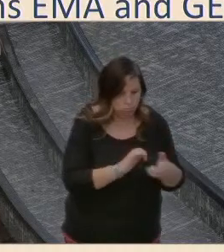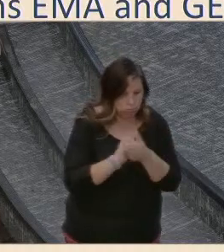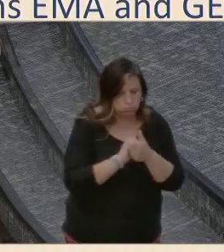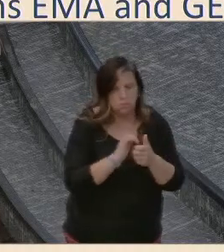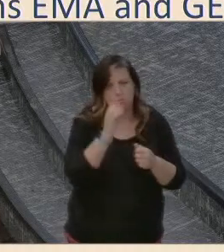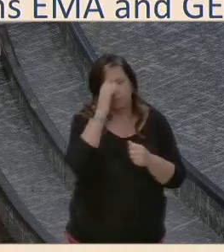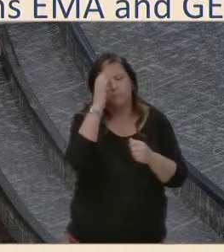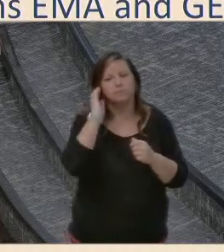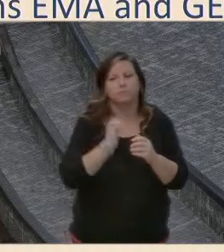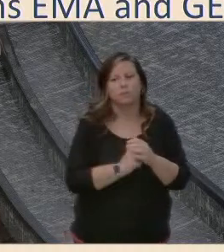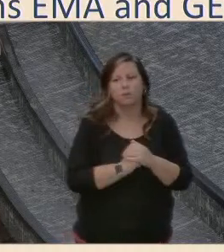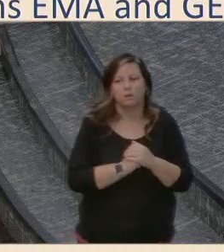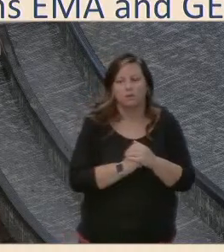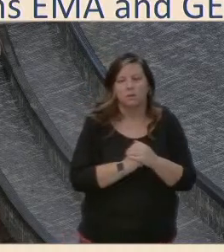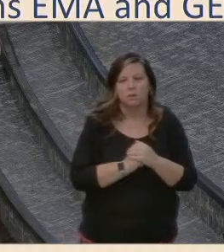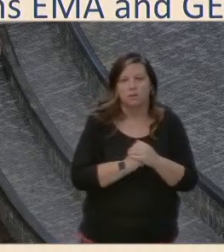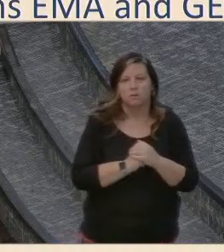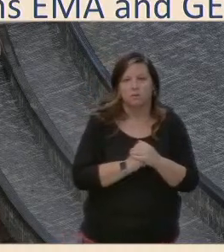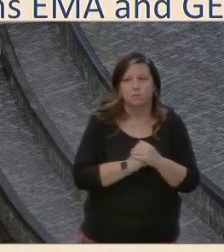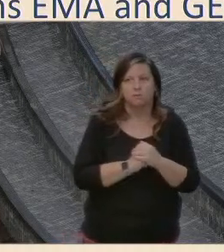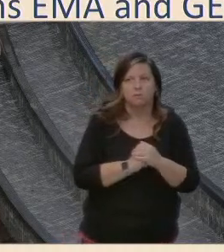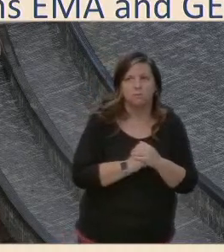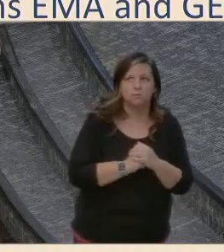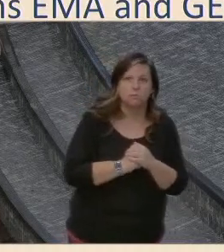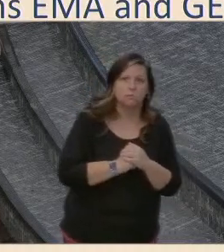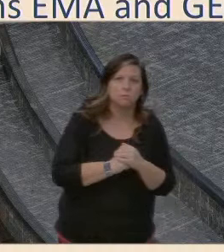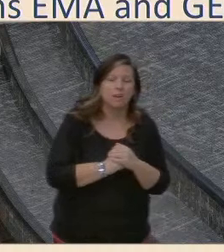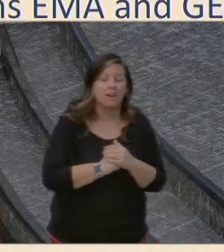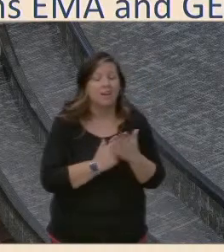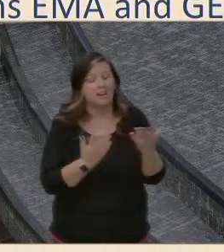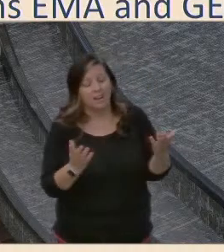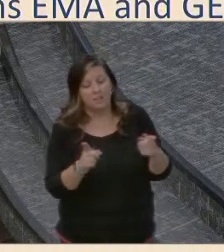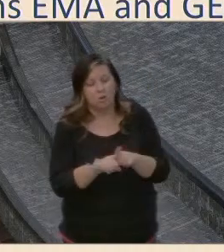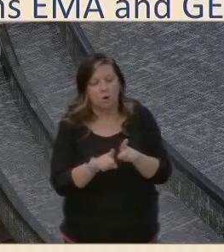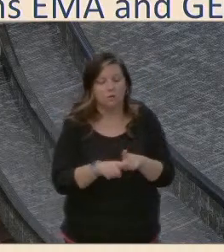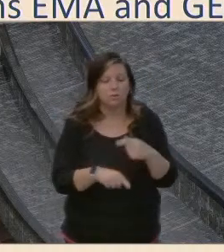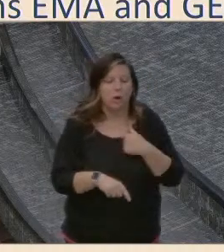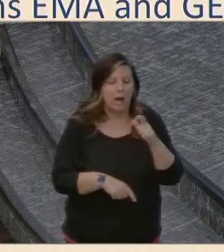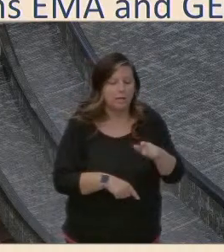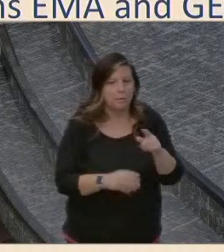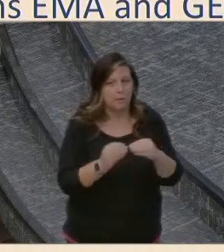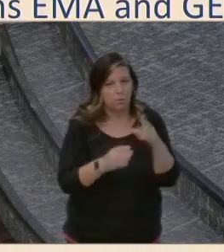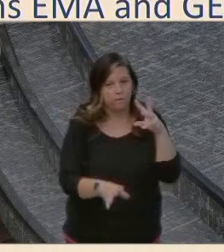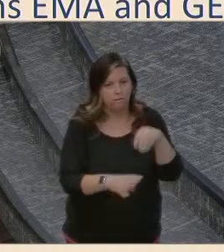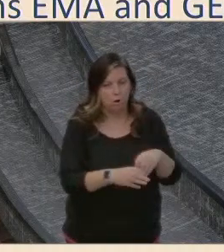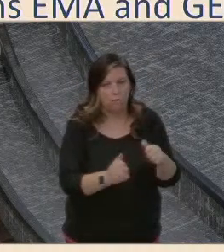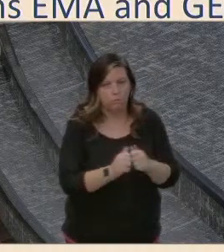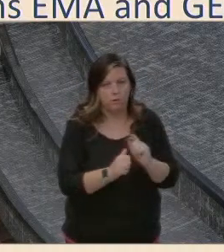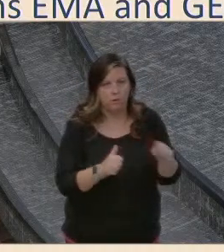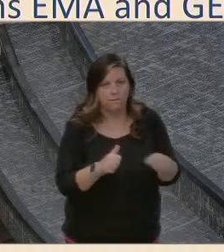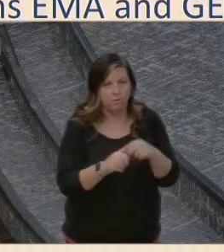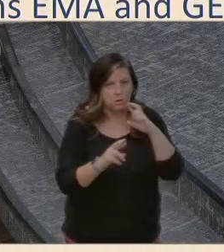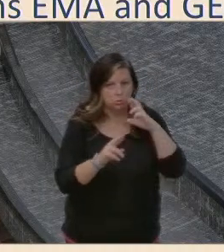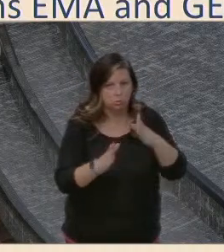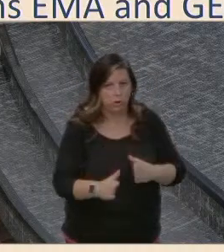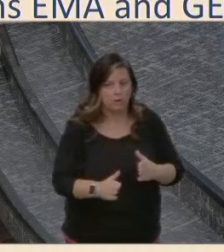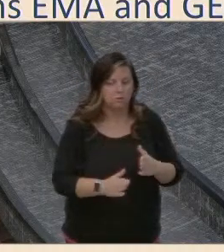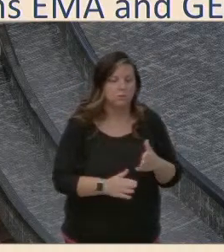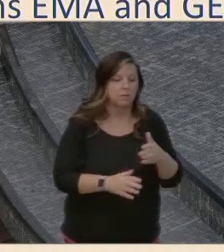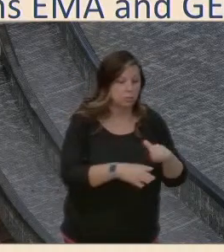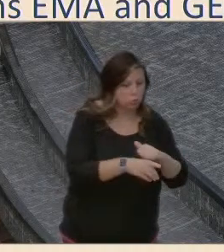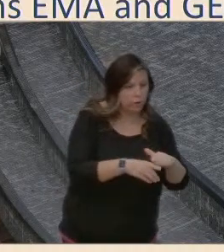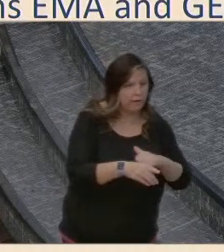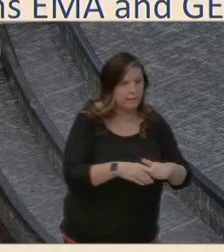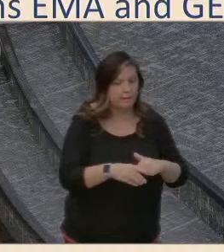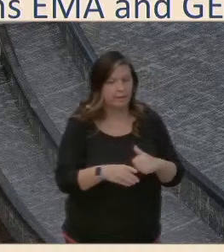And then I just need to be out there more with our first responders as well, training with them, cross-training with them, staying up to